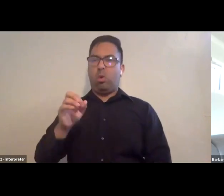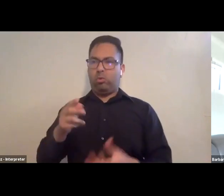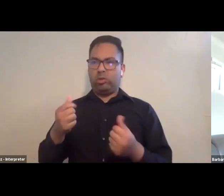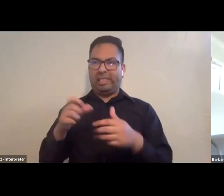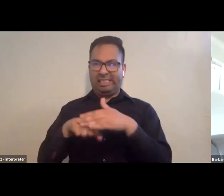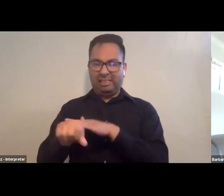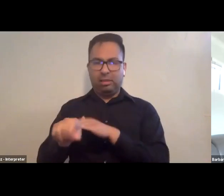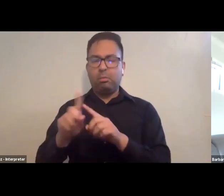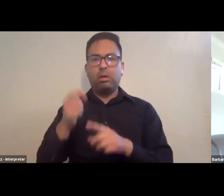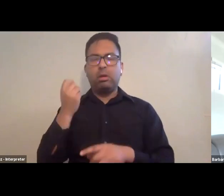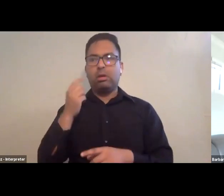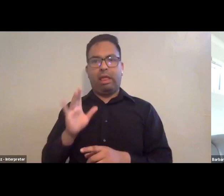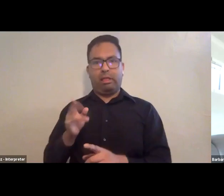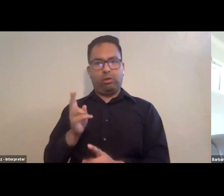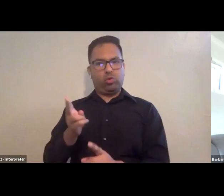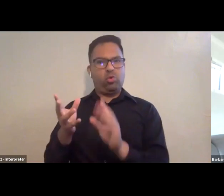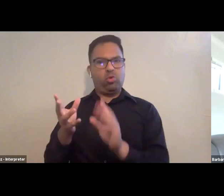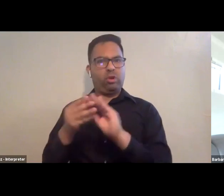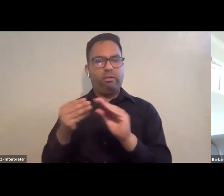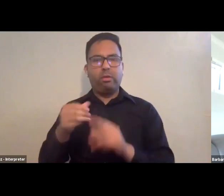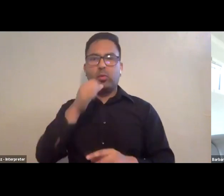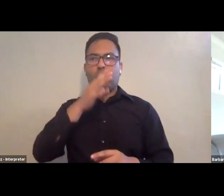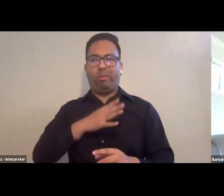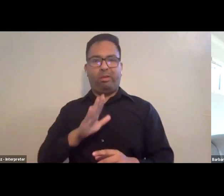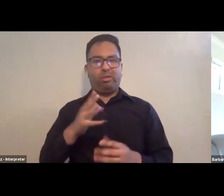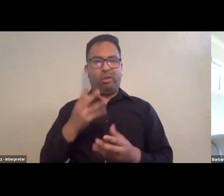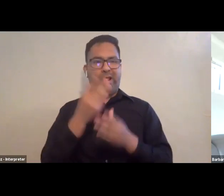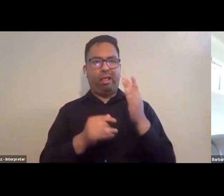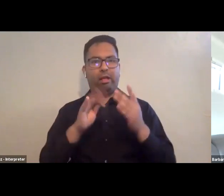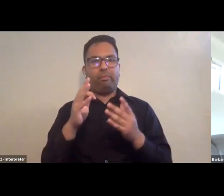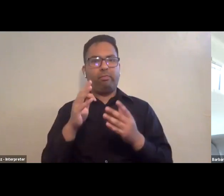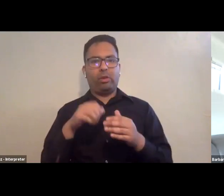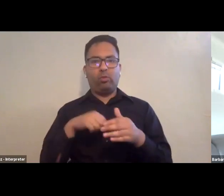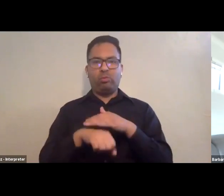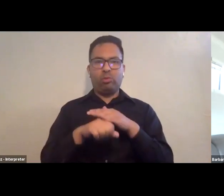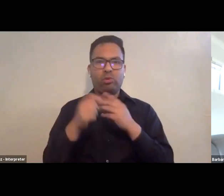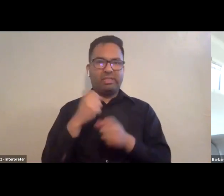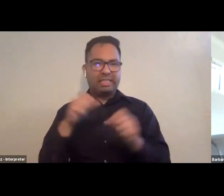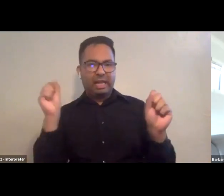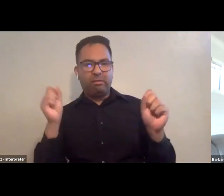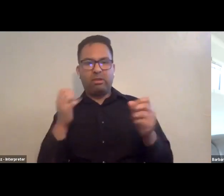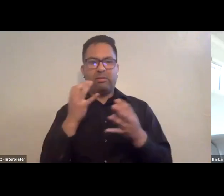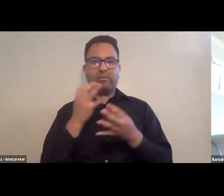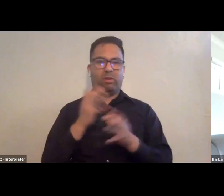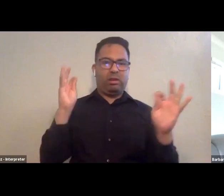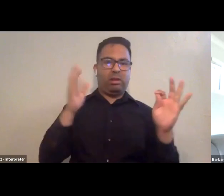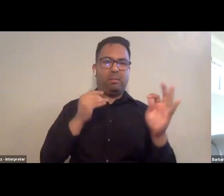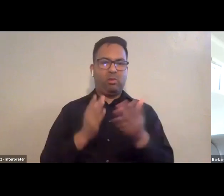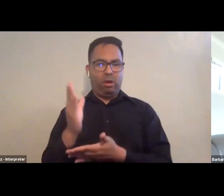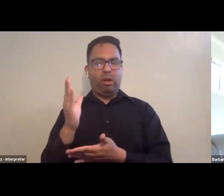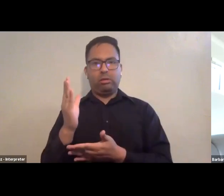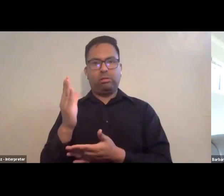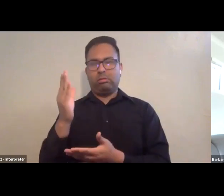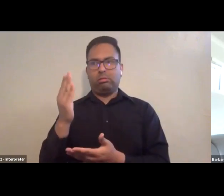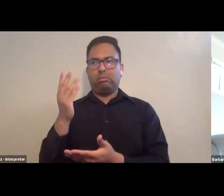the historical narratives of women's lack of reproductive safety, freedom, and rights, both then